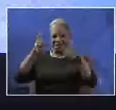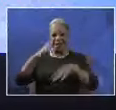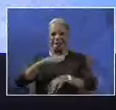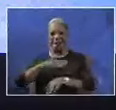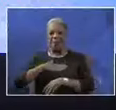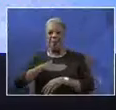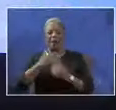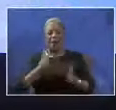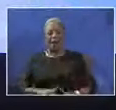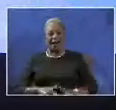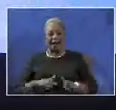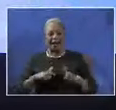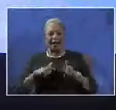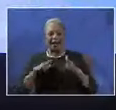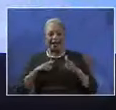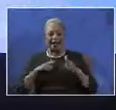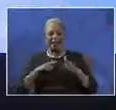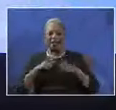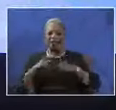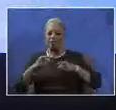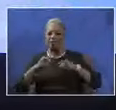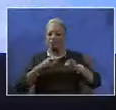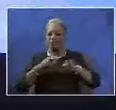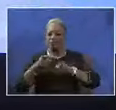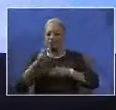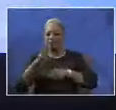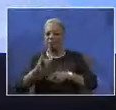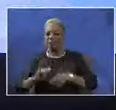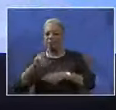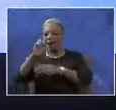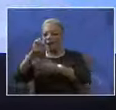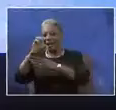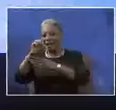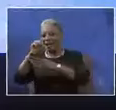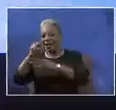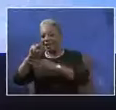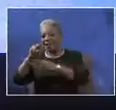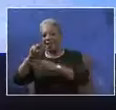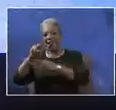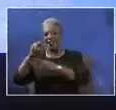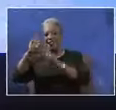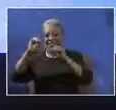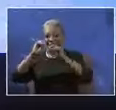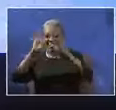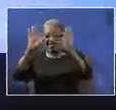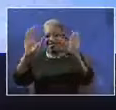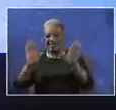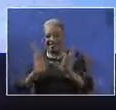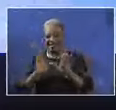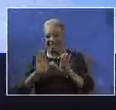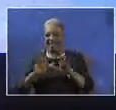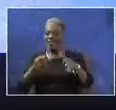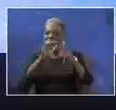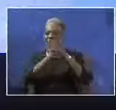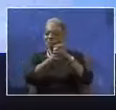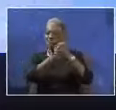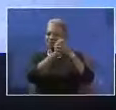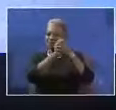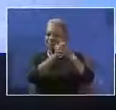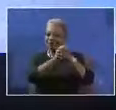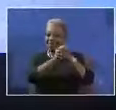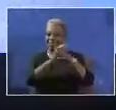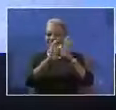not S-U-N, Under the Sunshine, amen. And Cassandra, congratulations on this